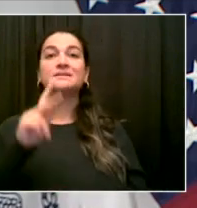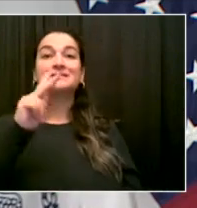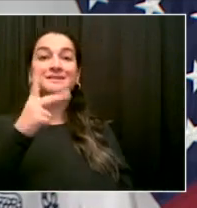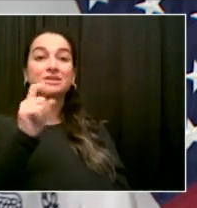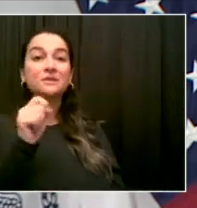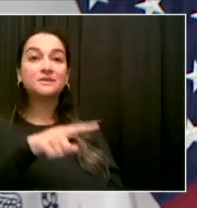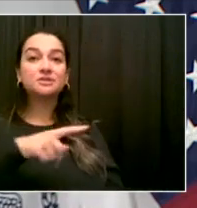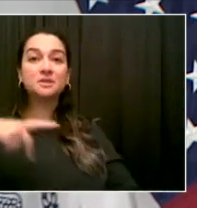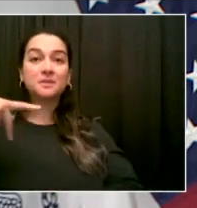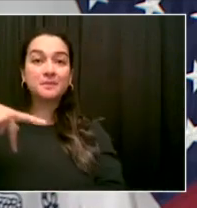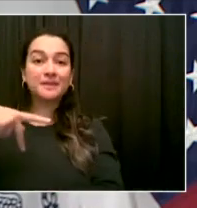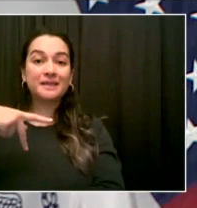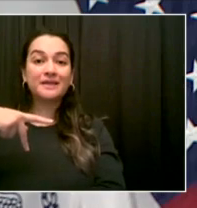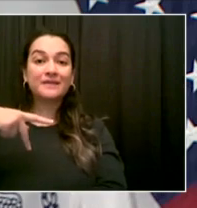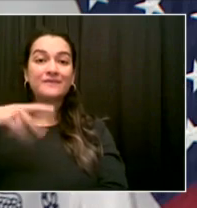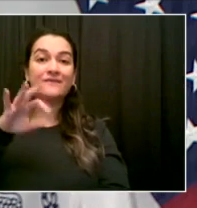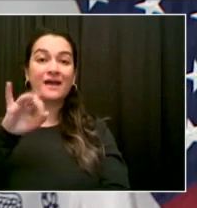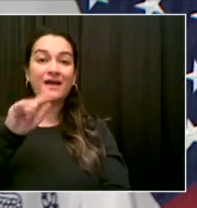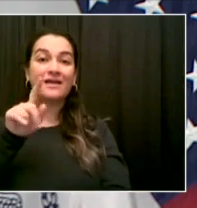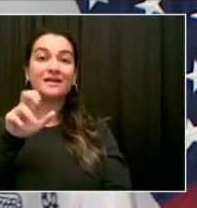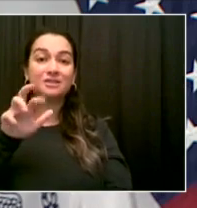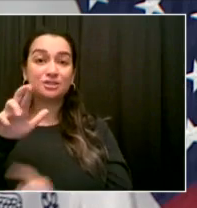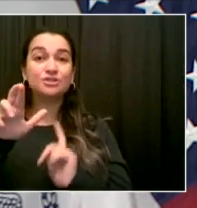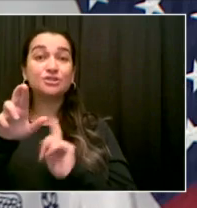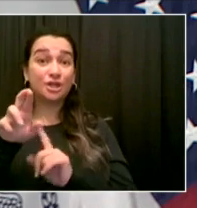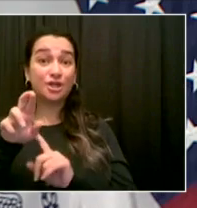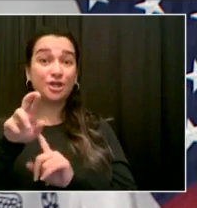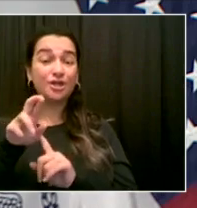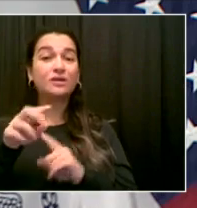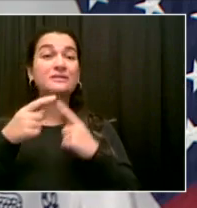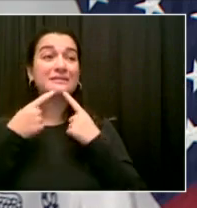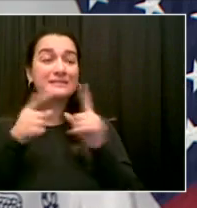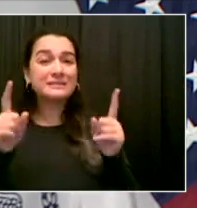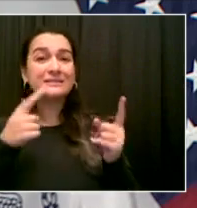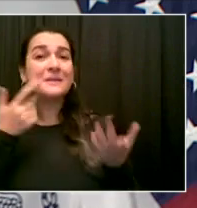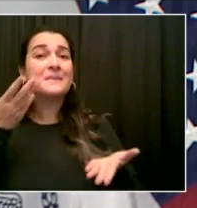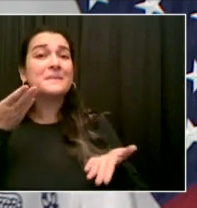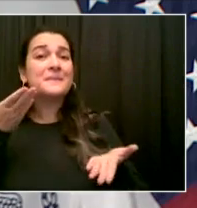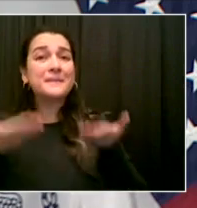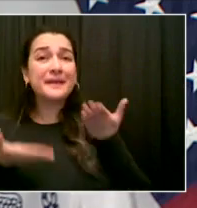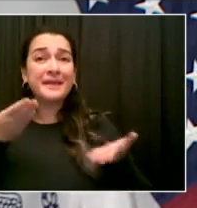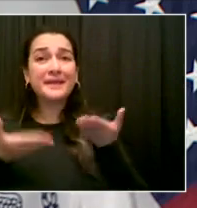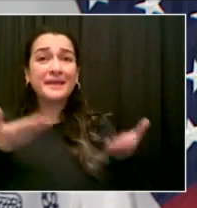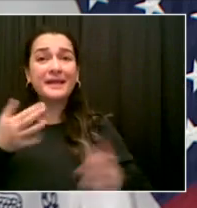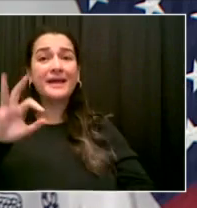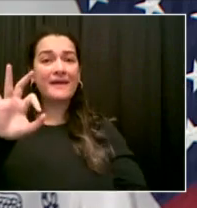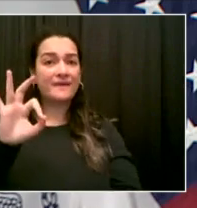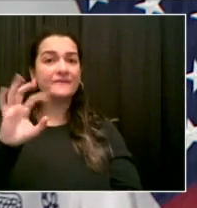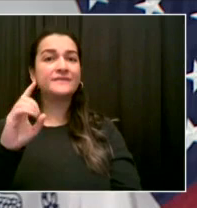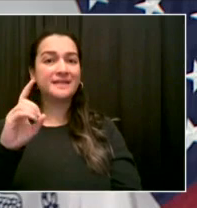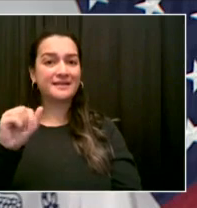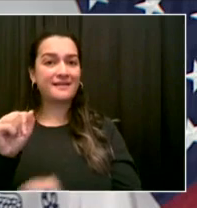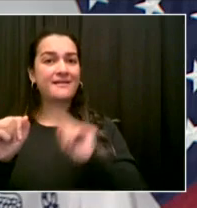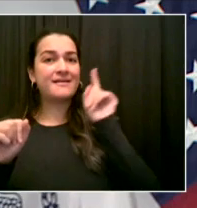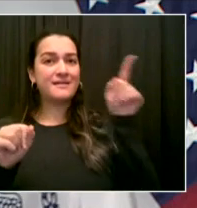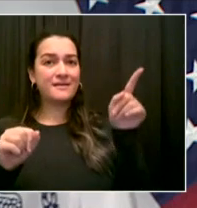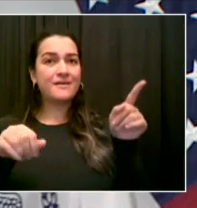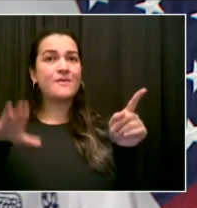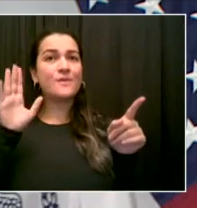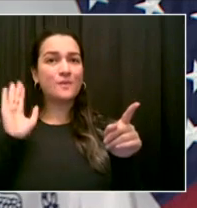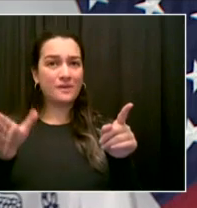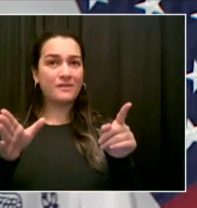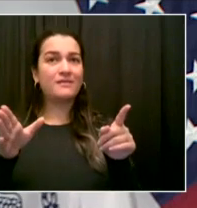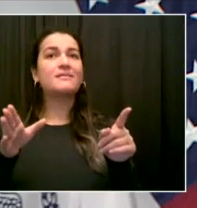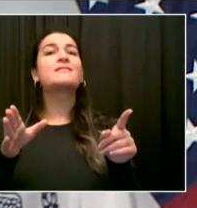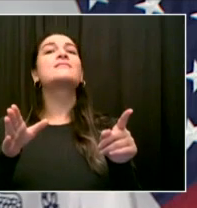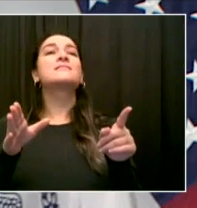approval for their vaccine for people ages 12 to 15, possibly as early as today. And